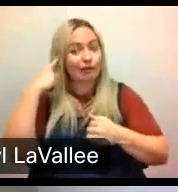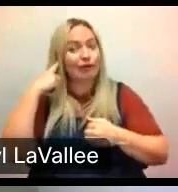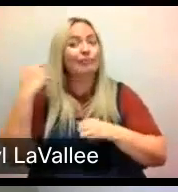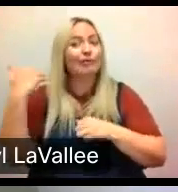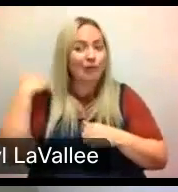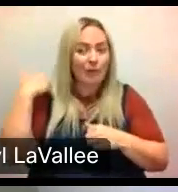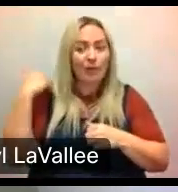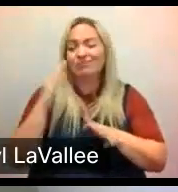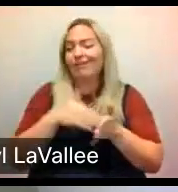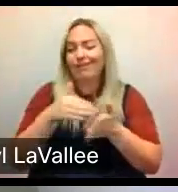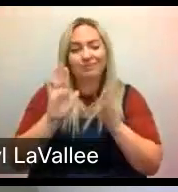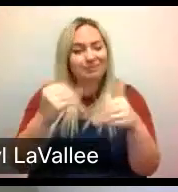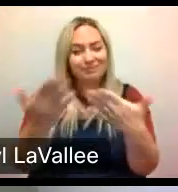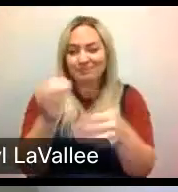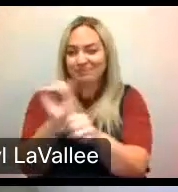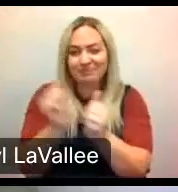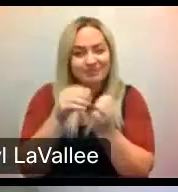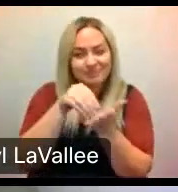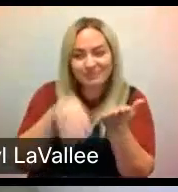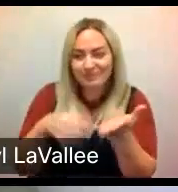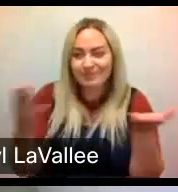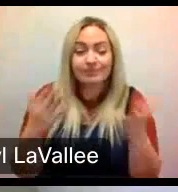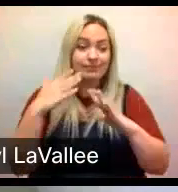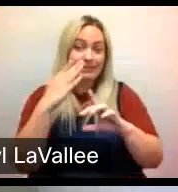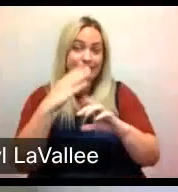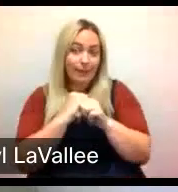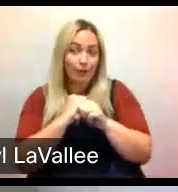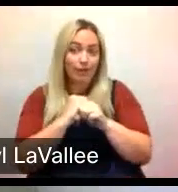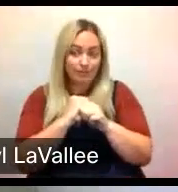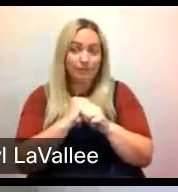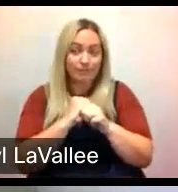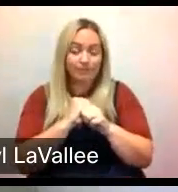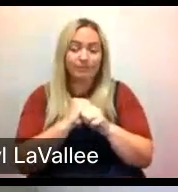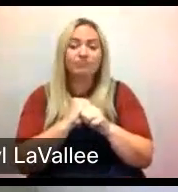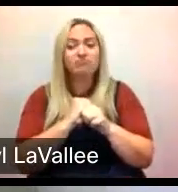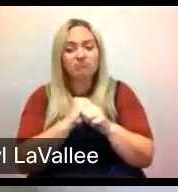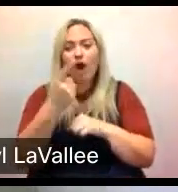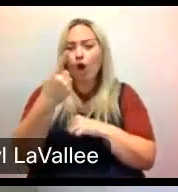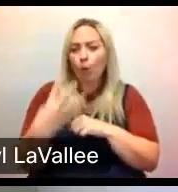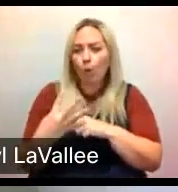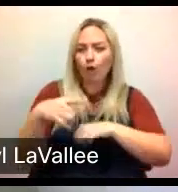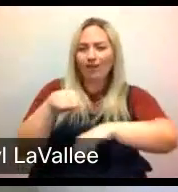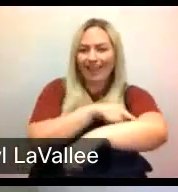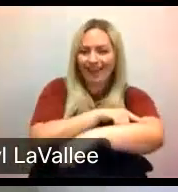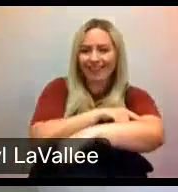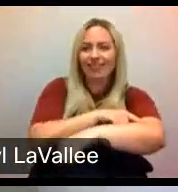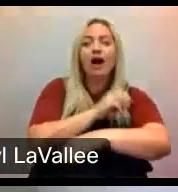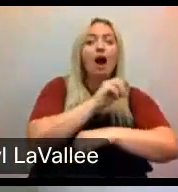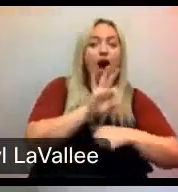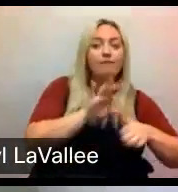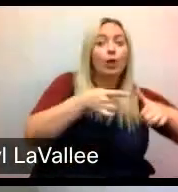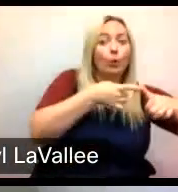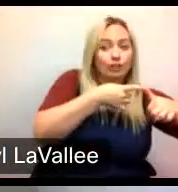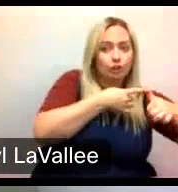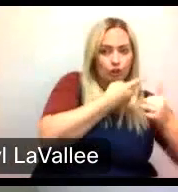often recommend when working with students is that a summary is a quarter length of the original or